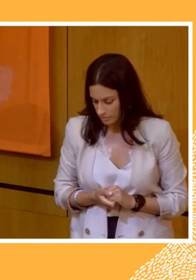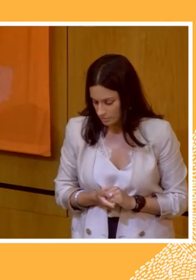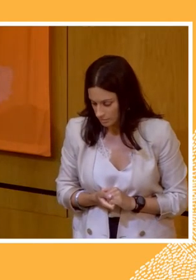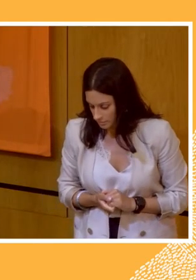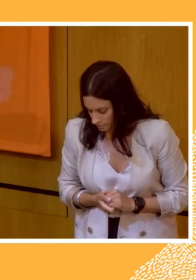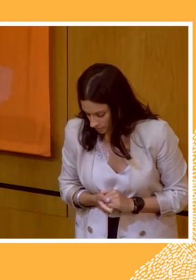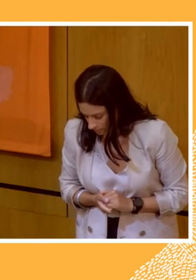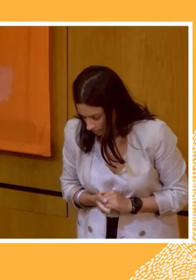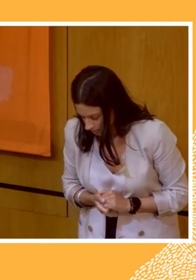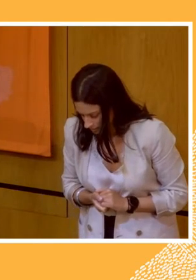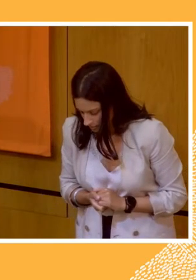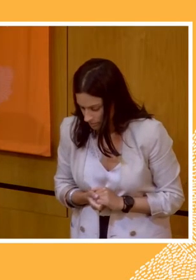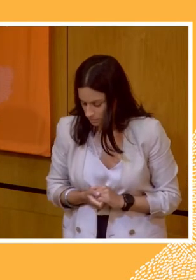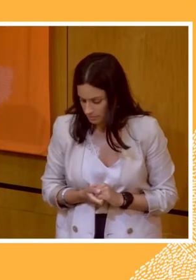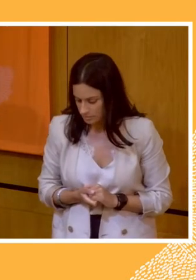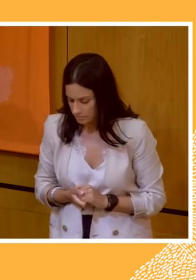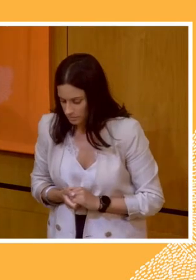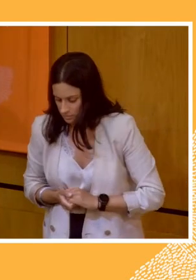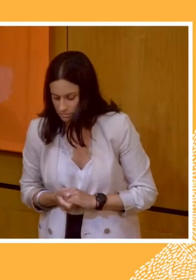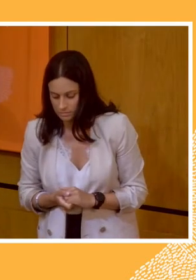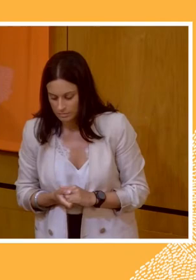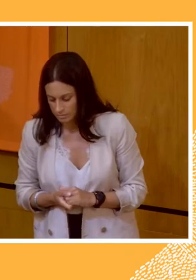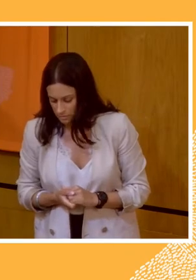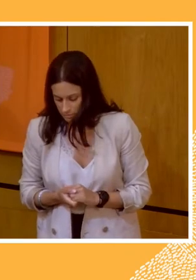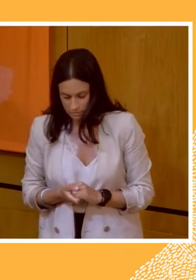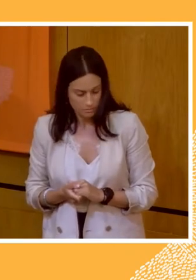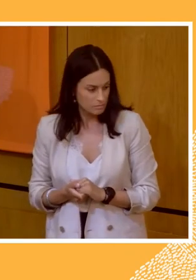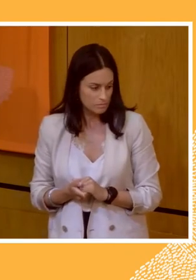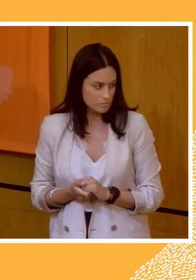so, yeah, should we, well,